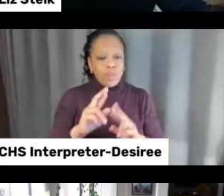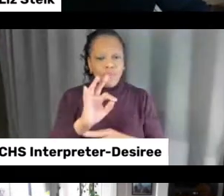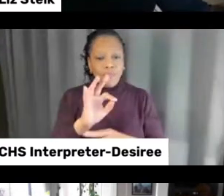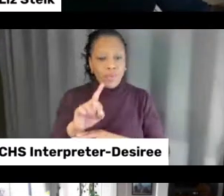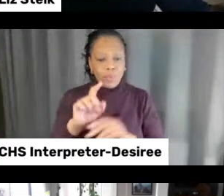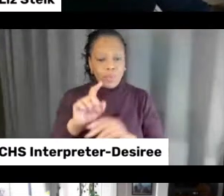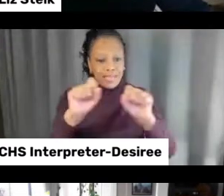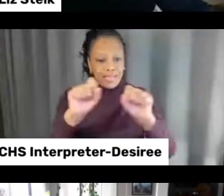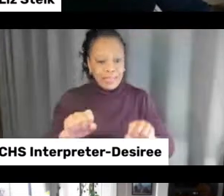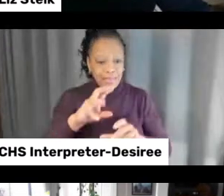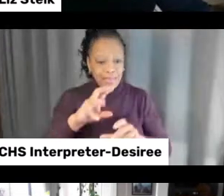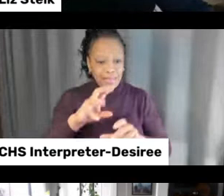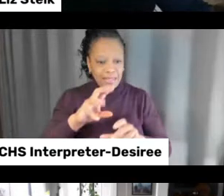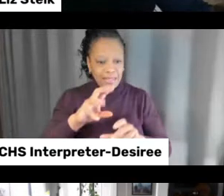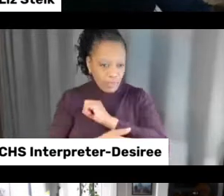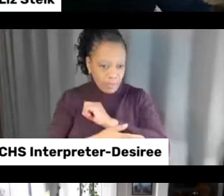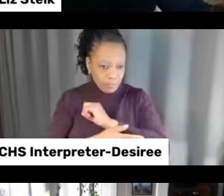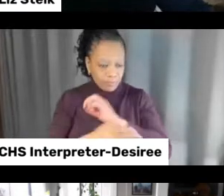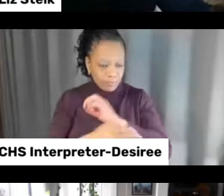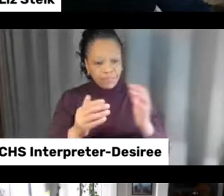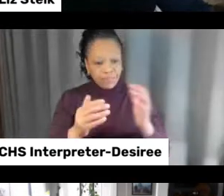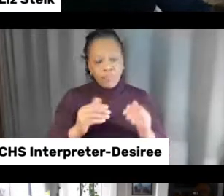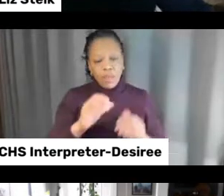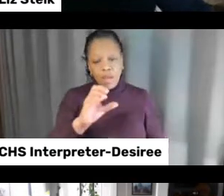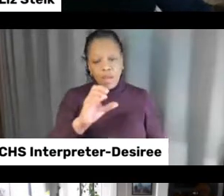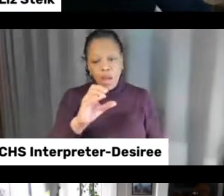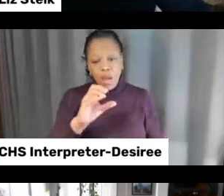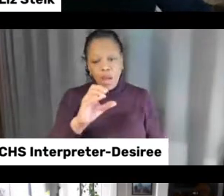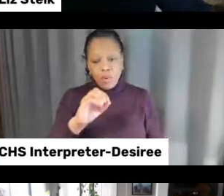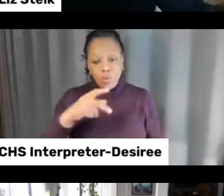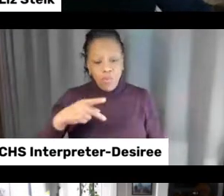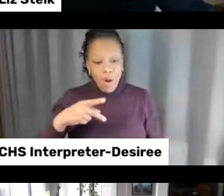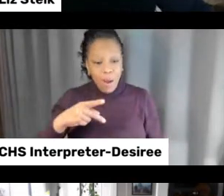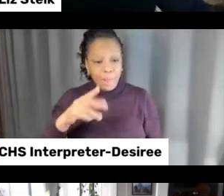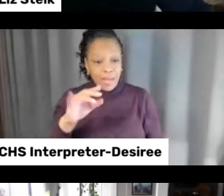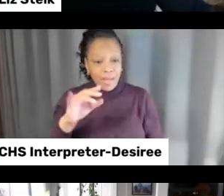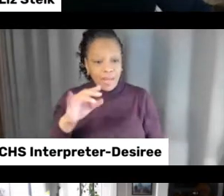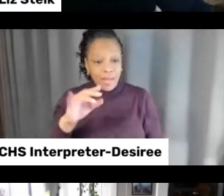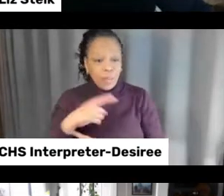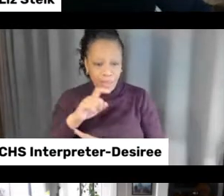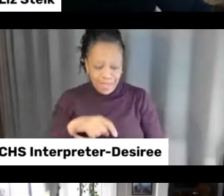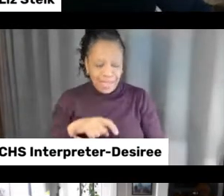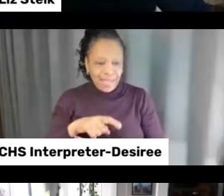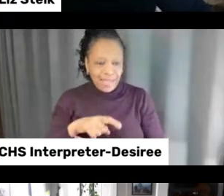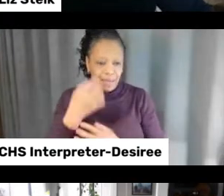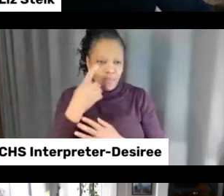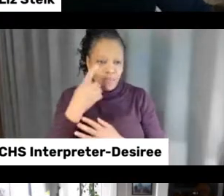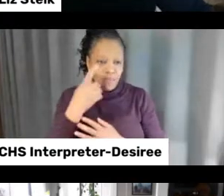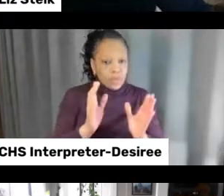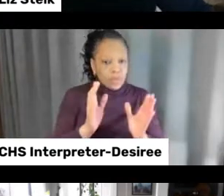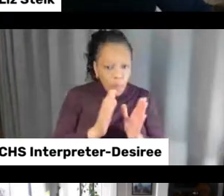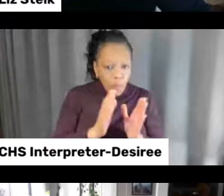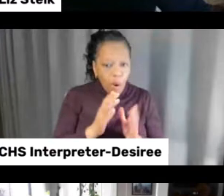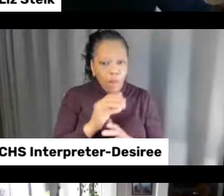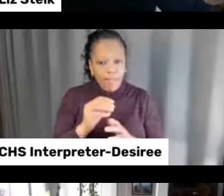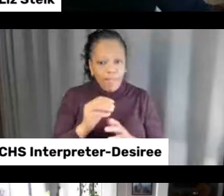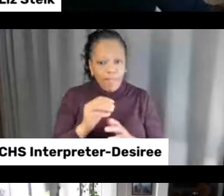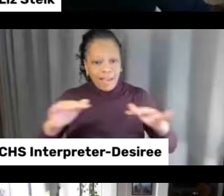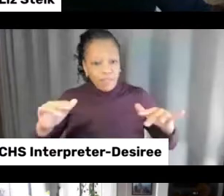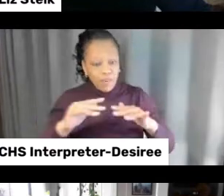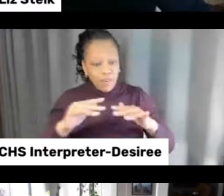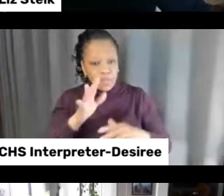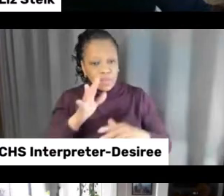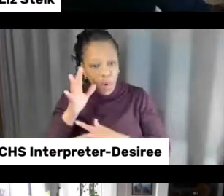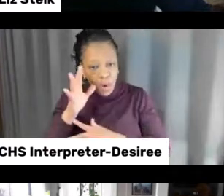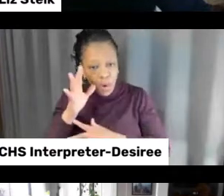Another is we need crop insurance that works for small and diversified farms. So many of our members across the state are farmers who